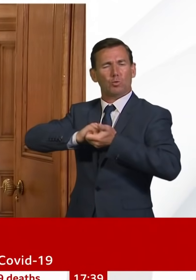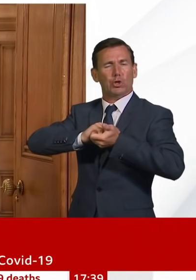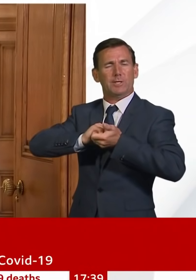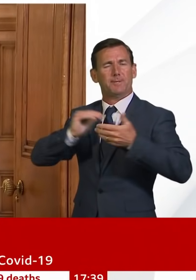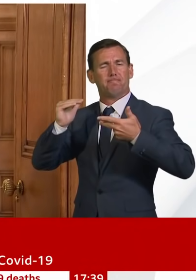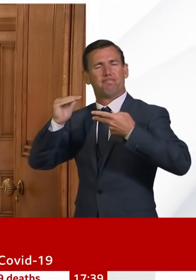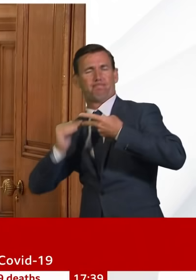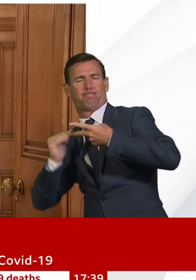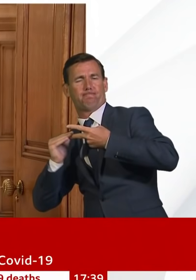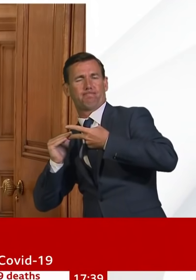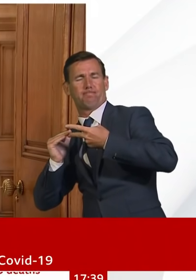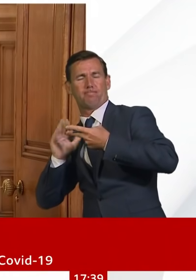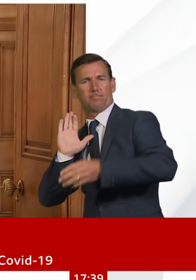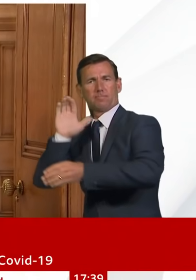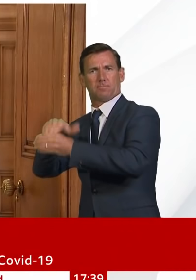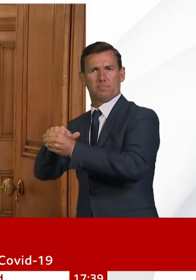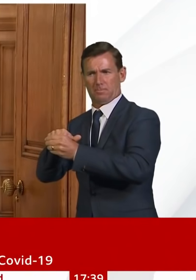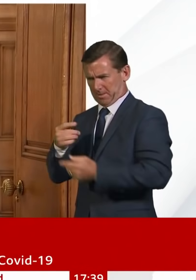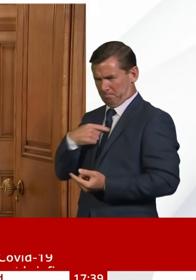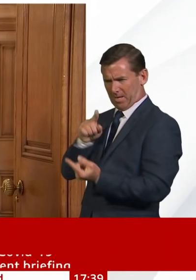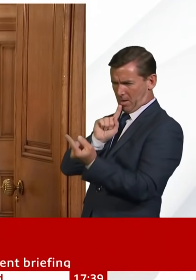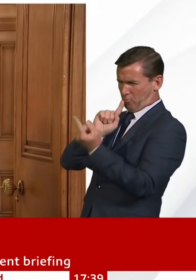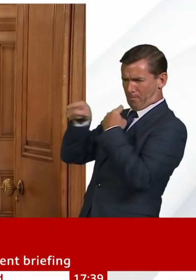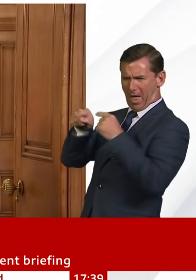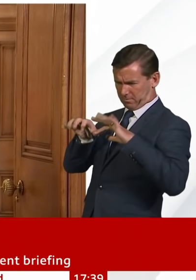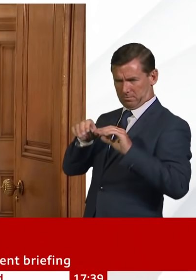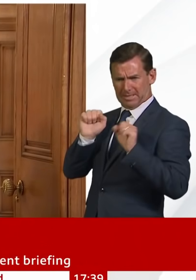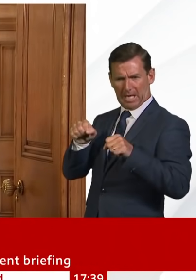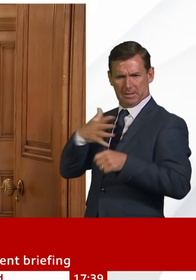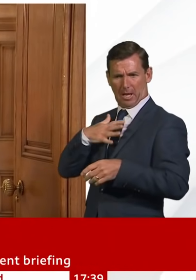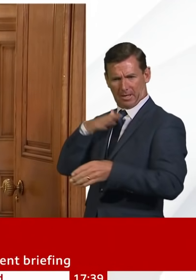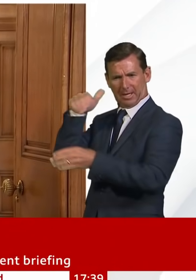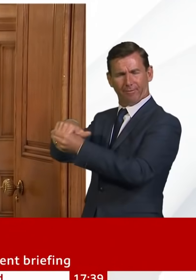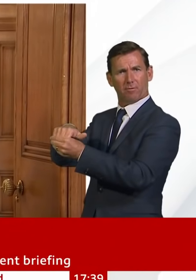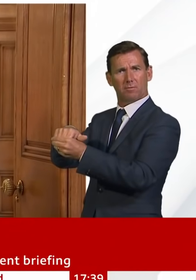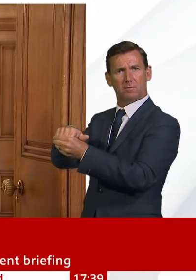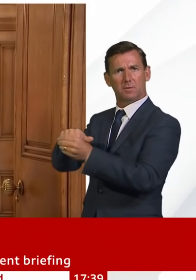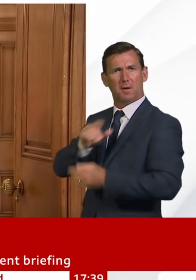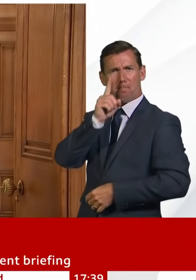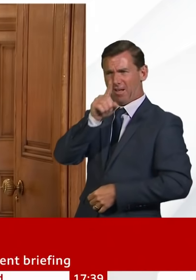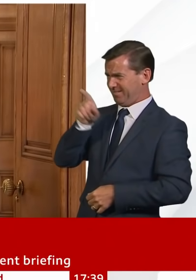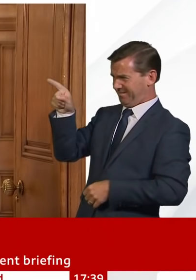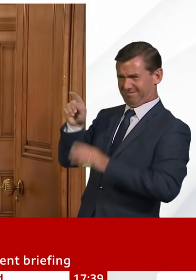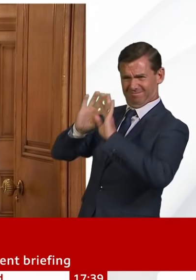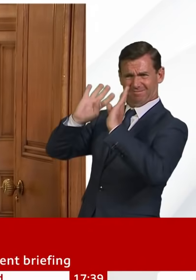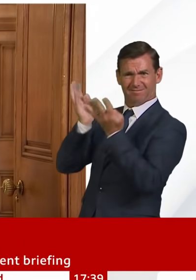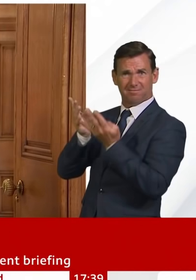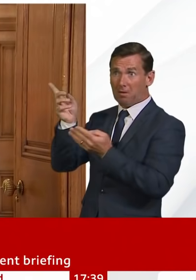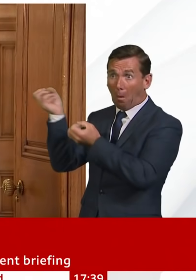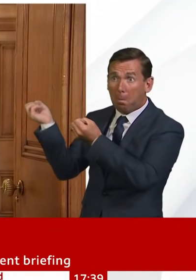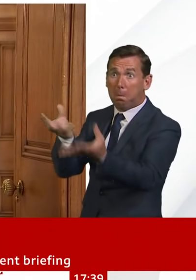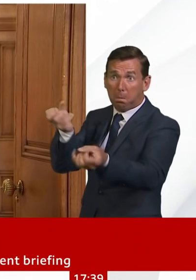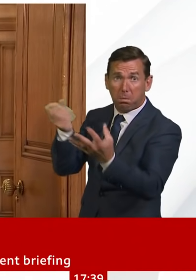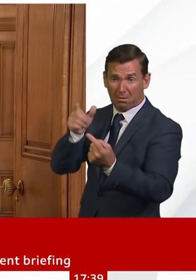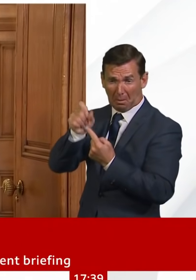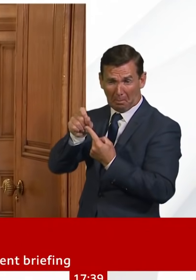yes. But having said that, this, as far as I'm aware, this scheme has not yet delivered any